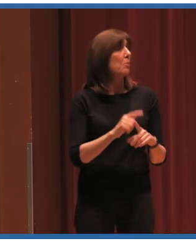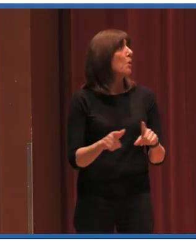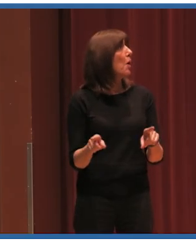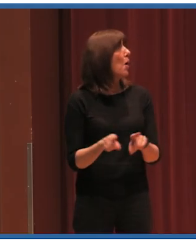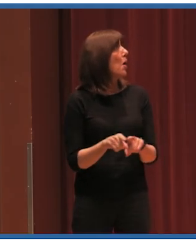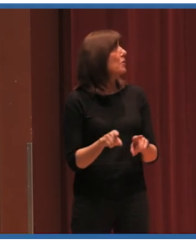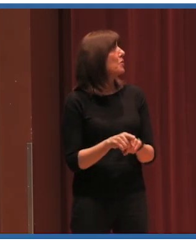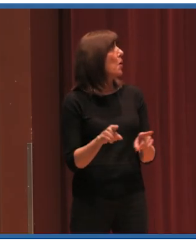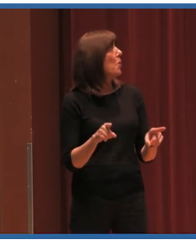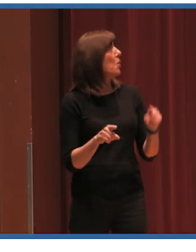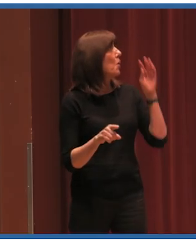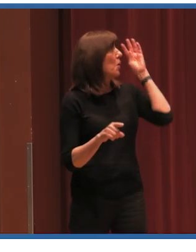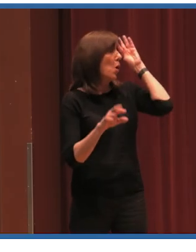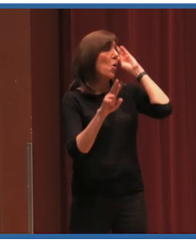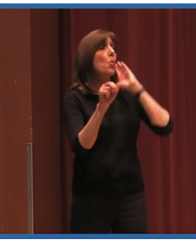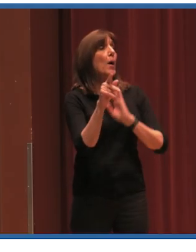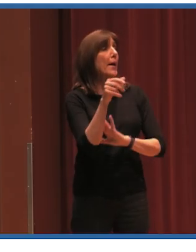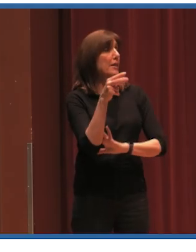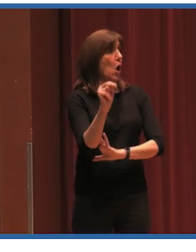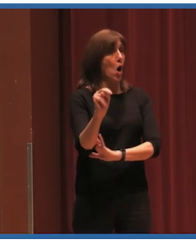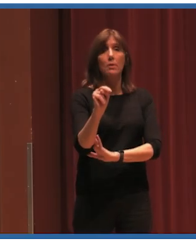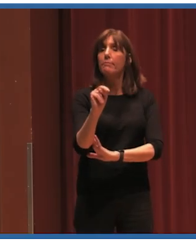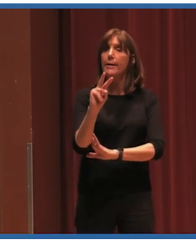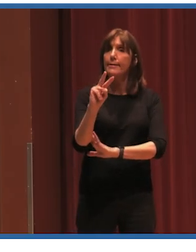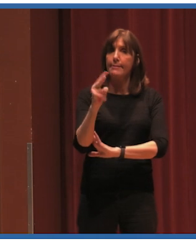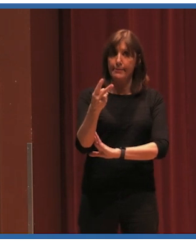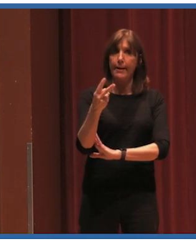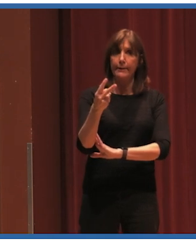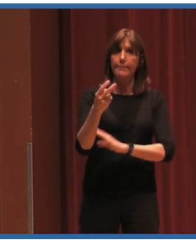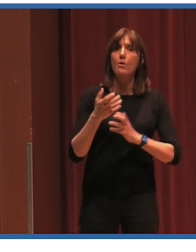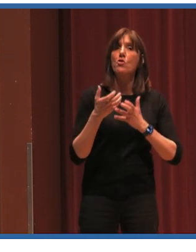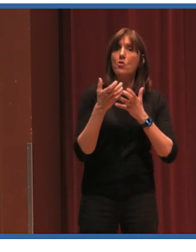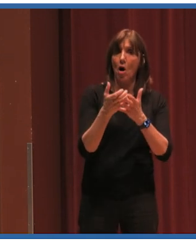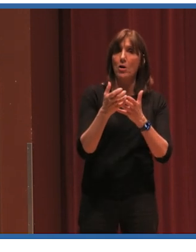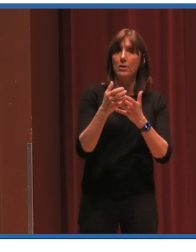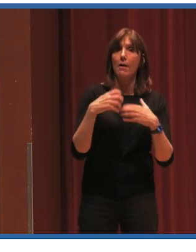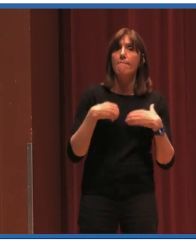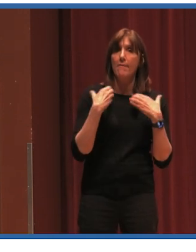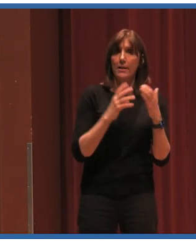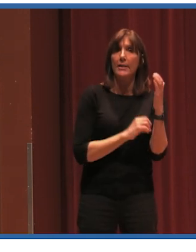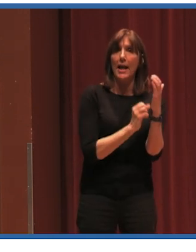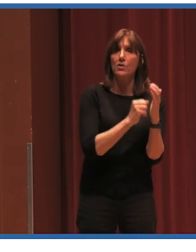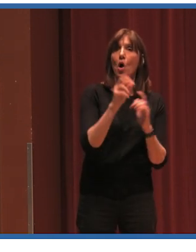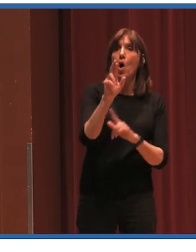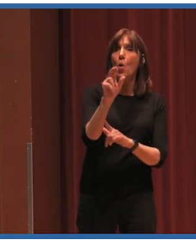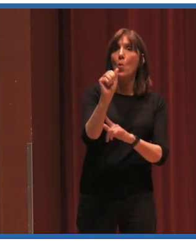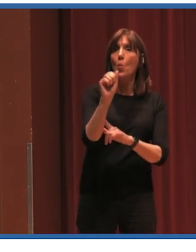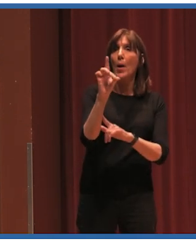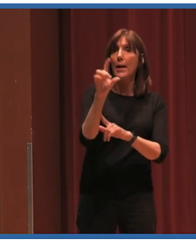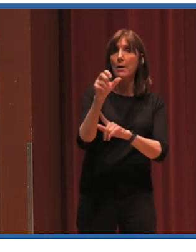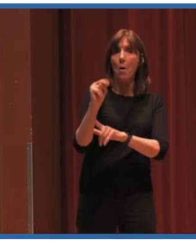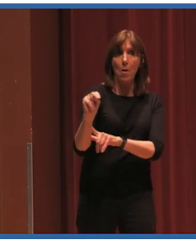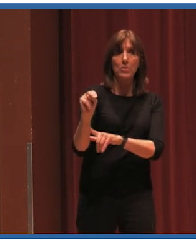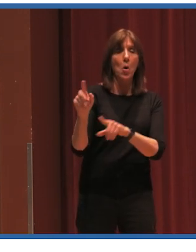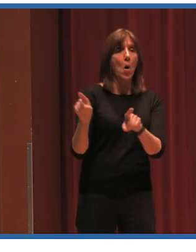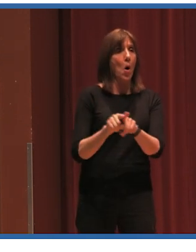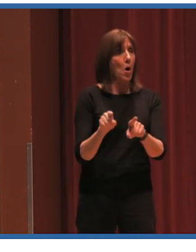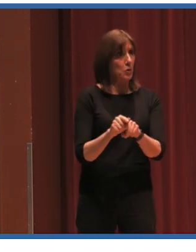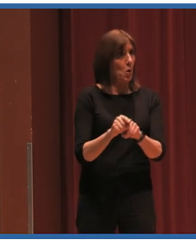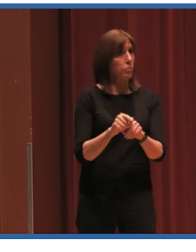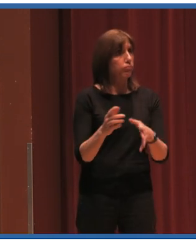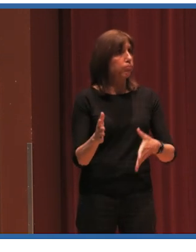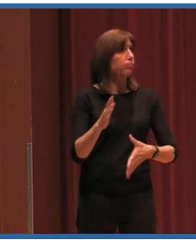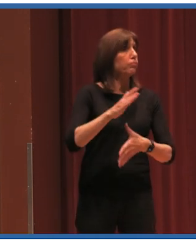factor, and the second leading cause of lung cancer and the first leading cause among folks who